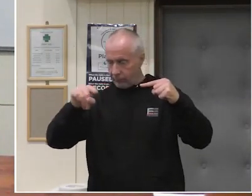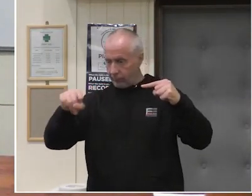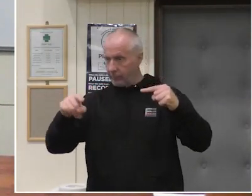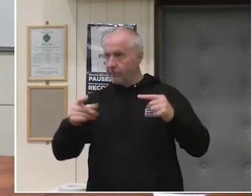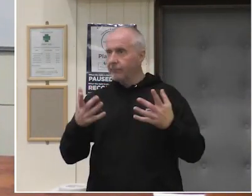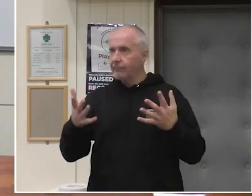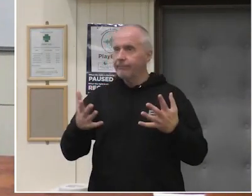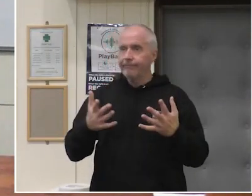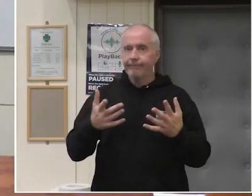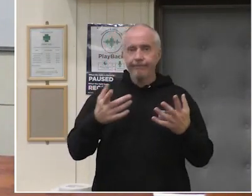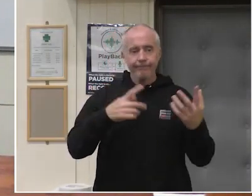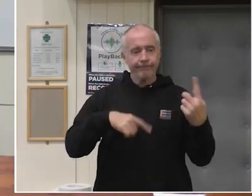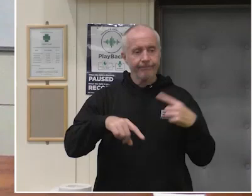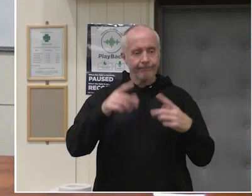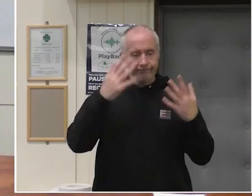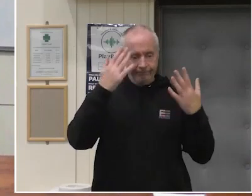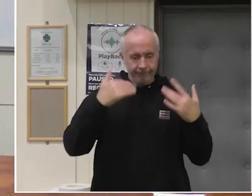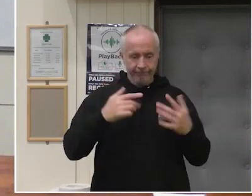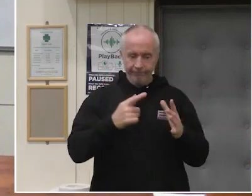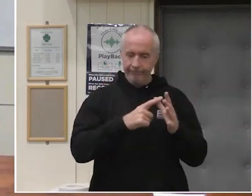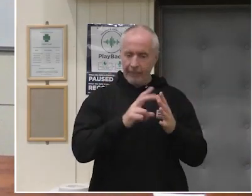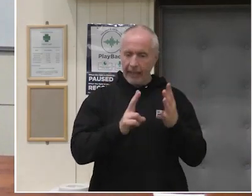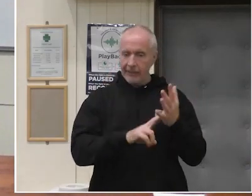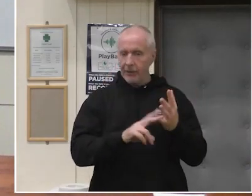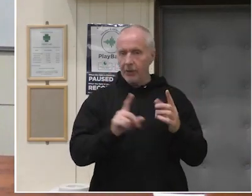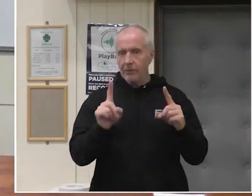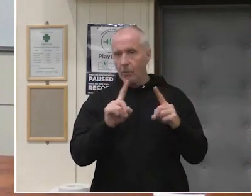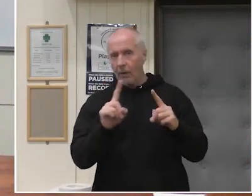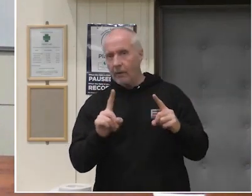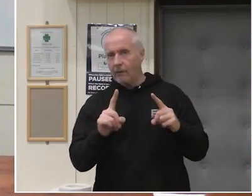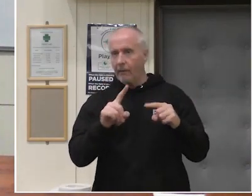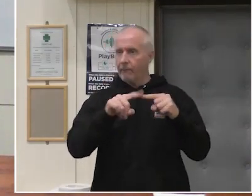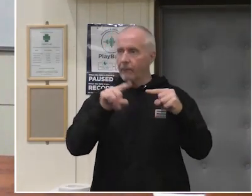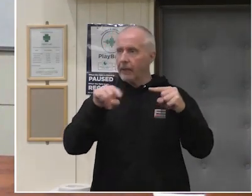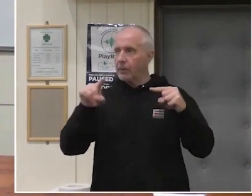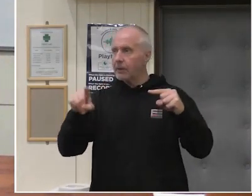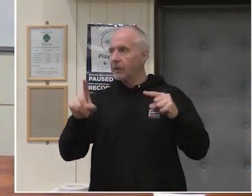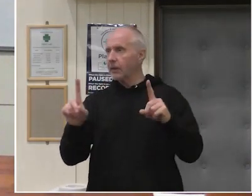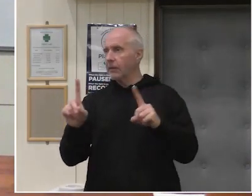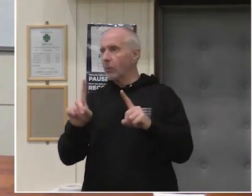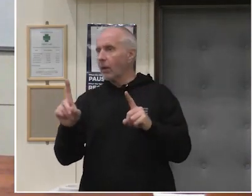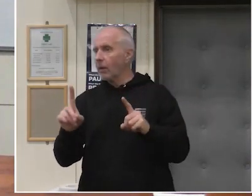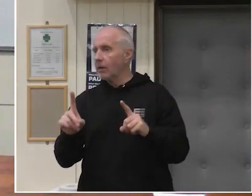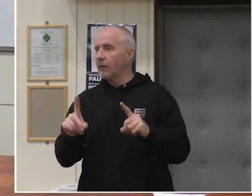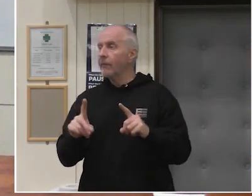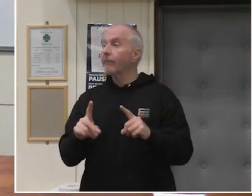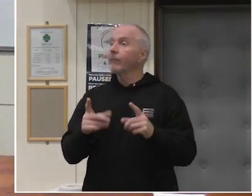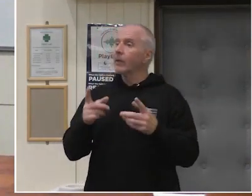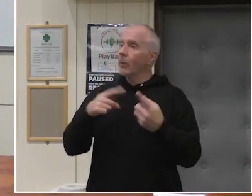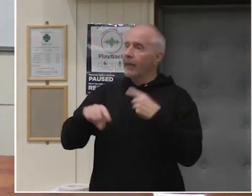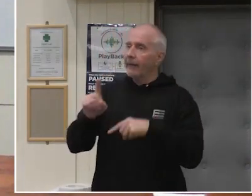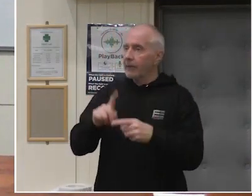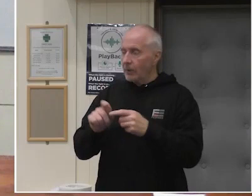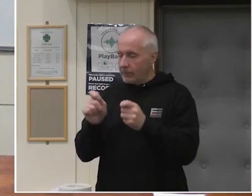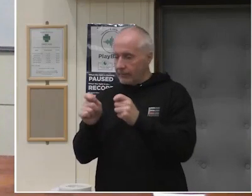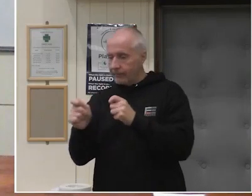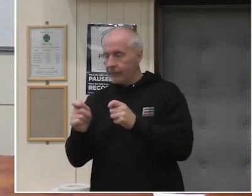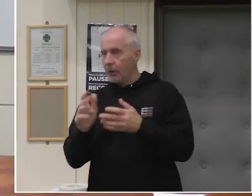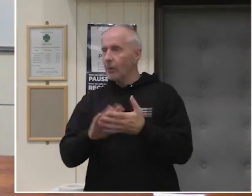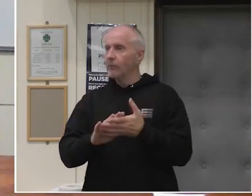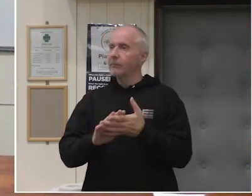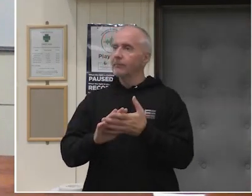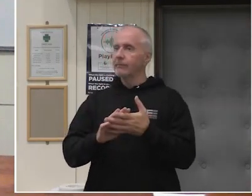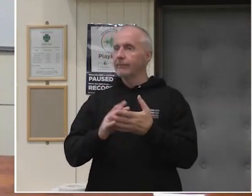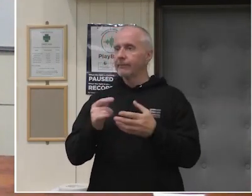don't know what the mass of this axion is. We don't know what frequency it's going to pop up at. So what we have to do is tune it. So we stick another rod in